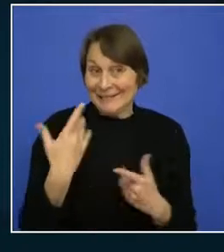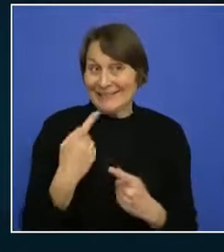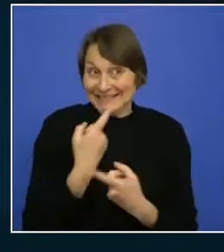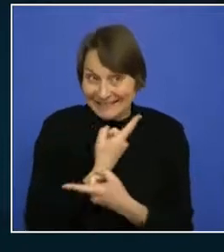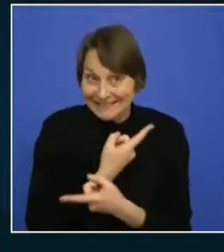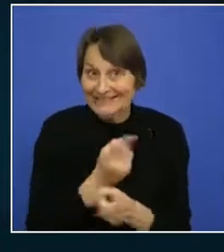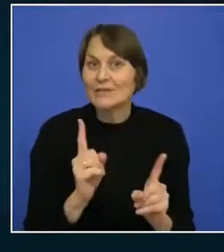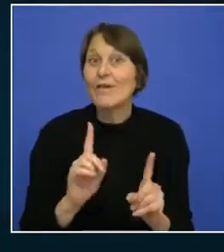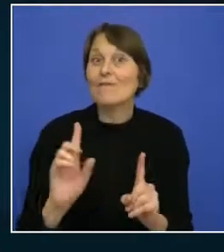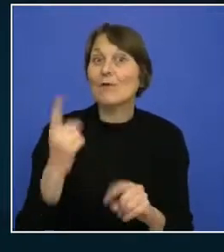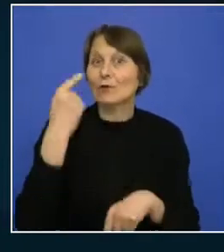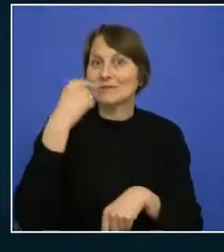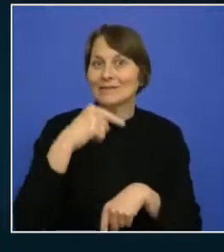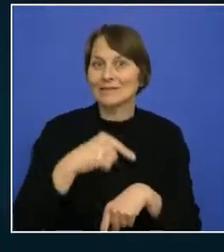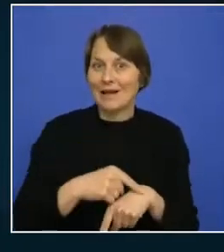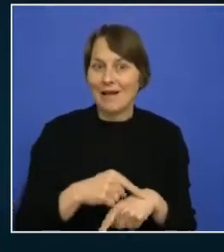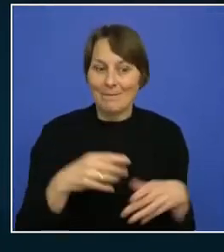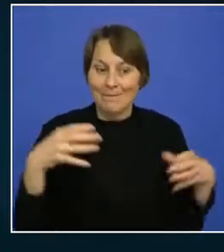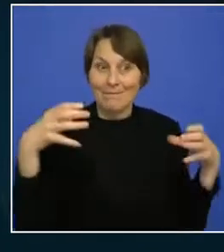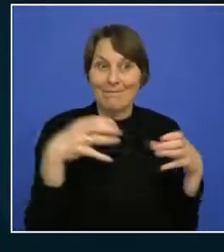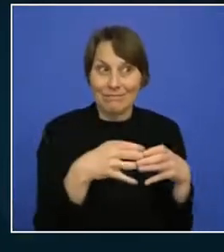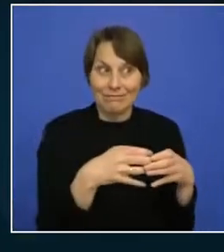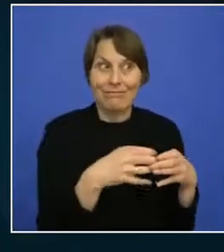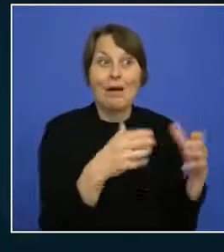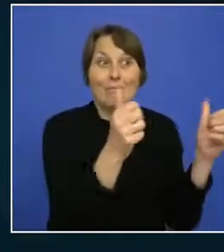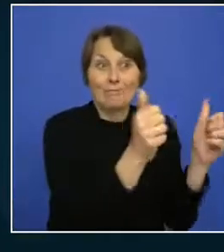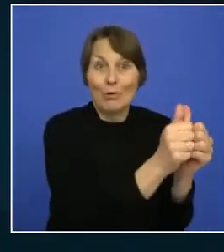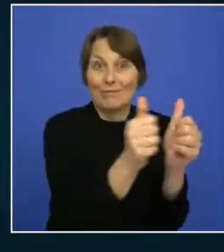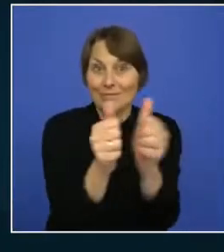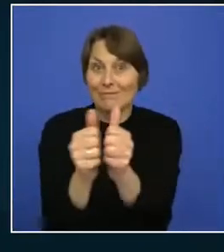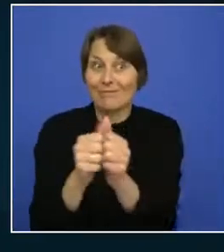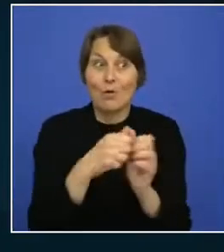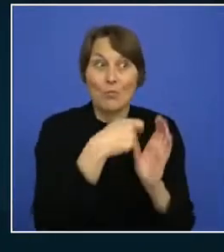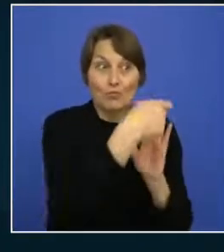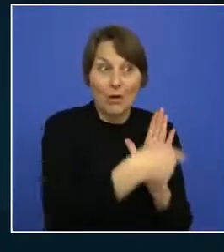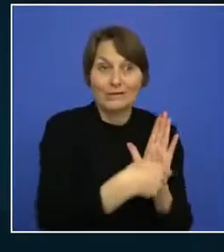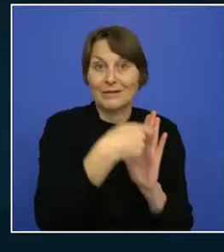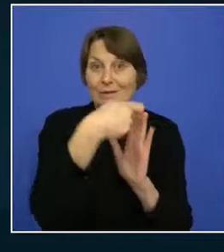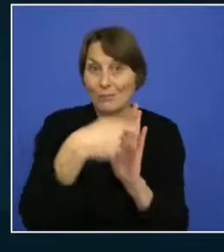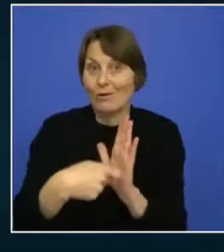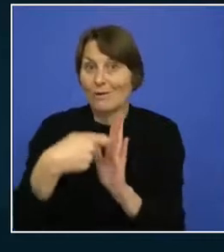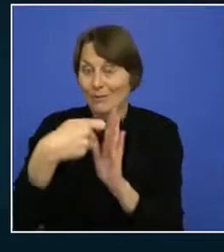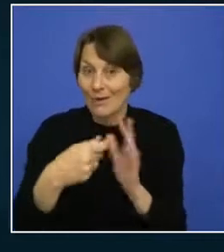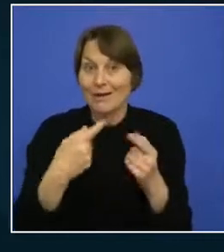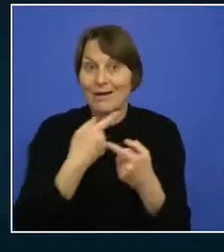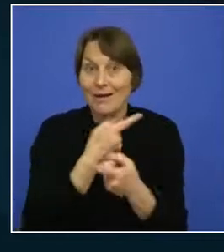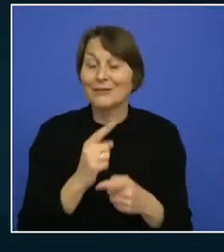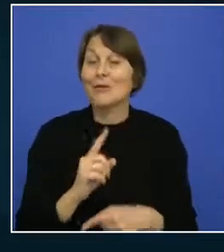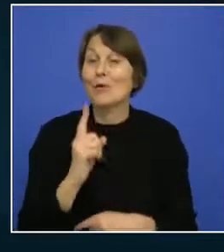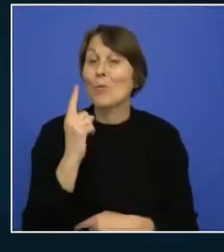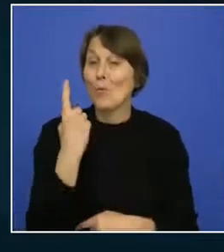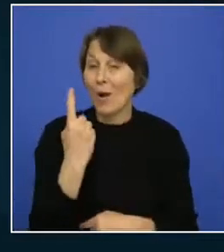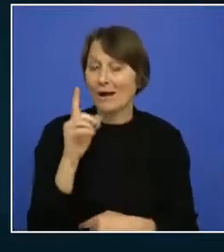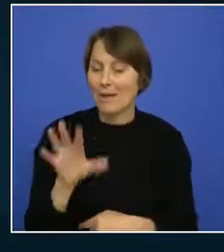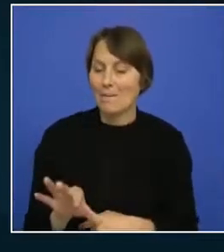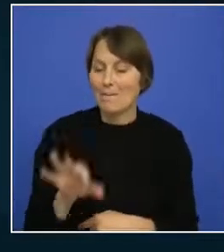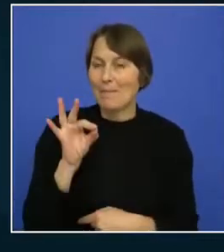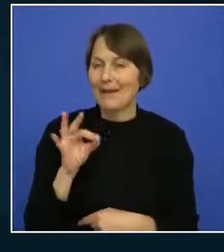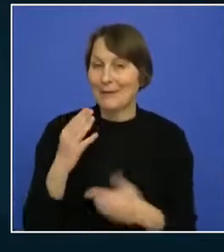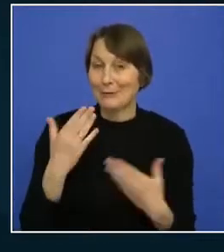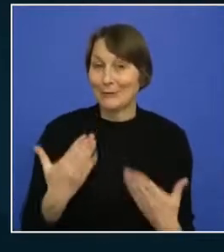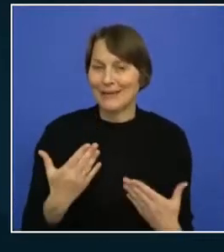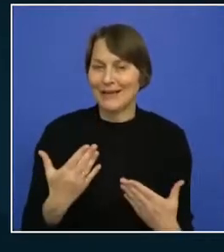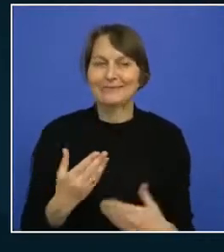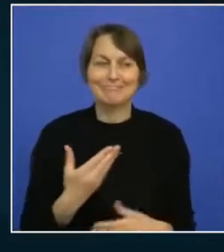batch of capstone projects that came out. And I'm going to highlight one of them today. And this is with the UCL, stands